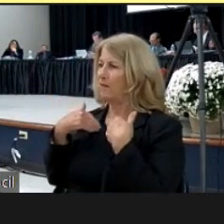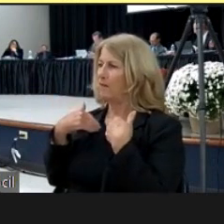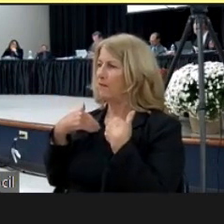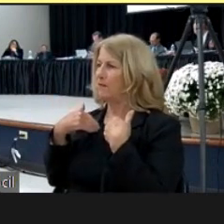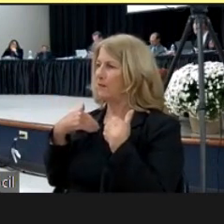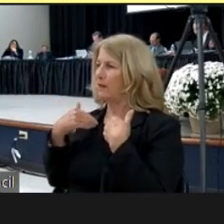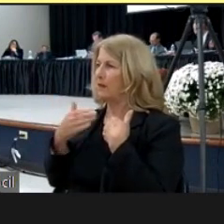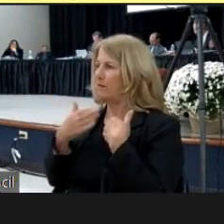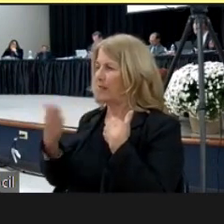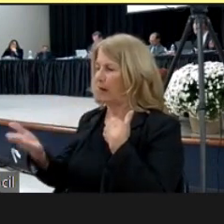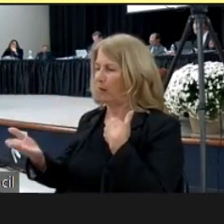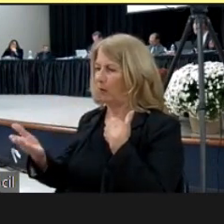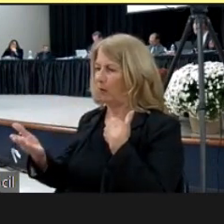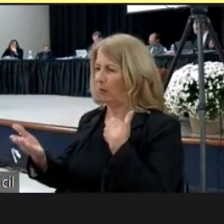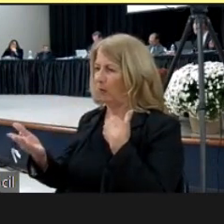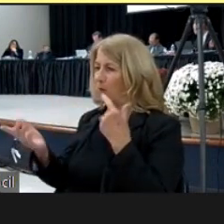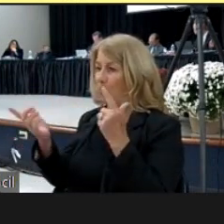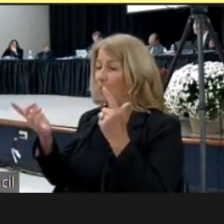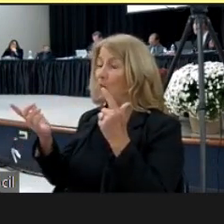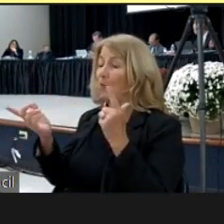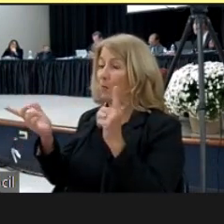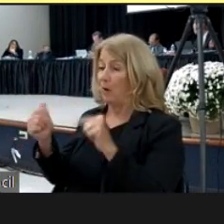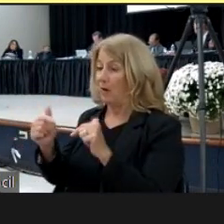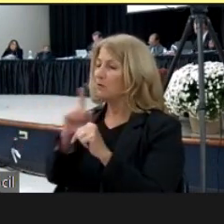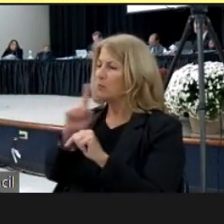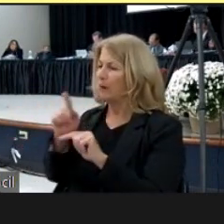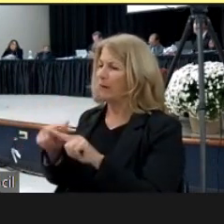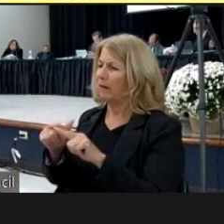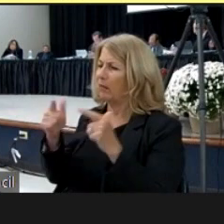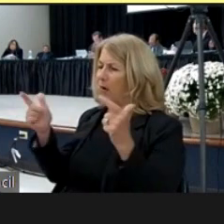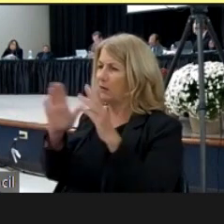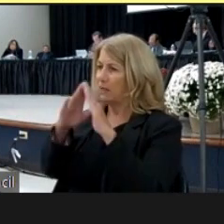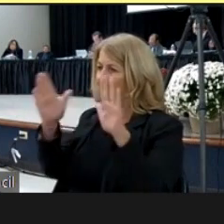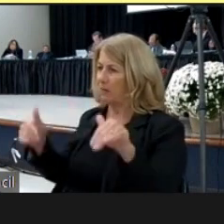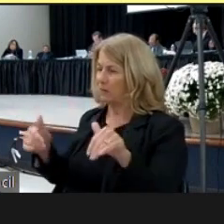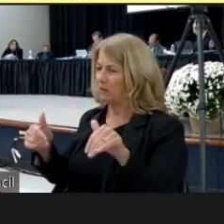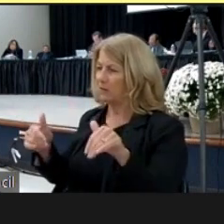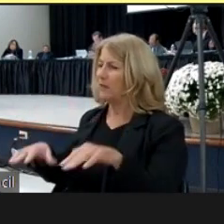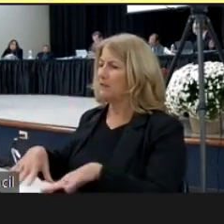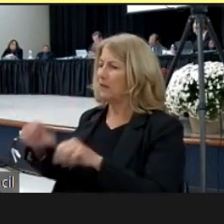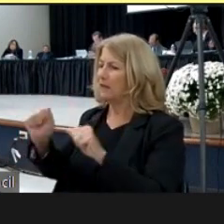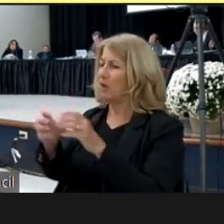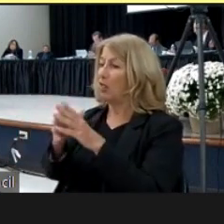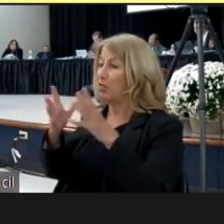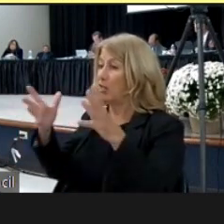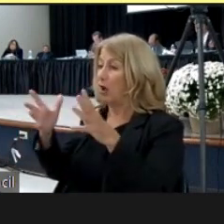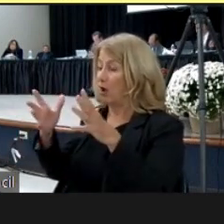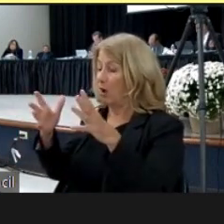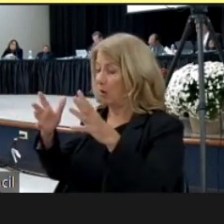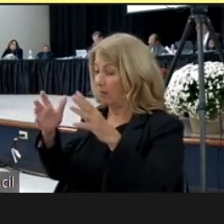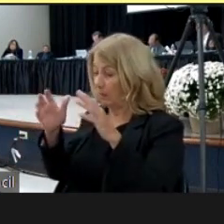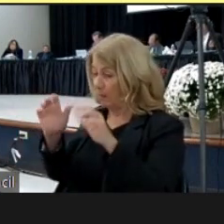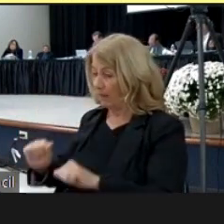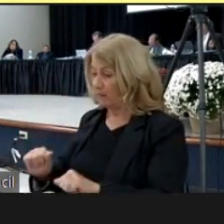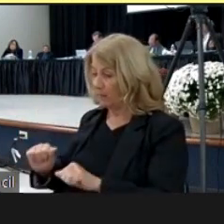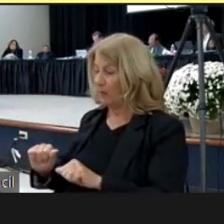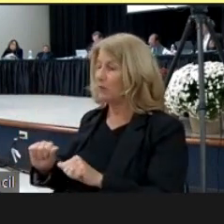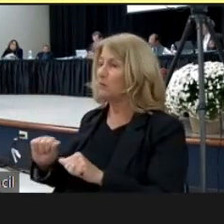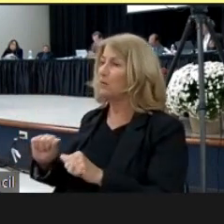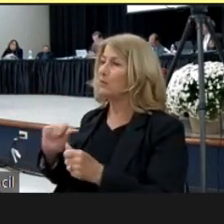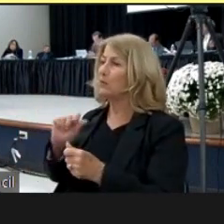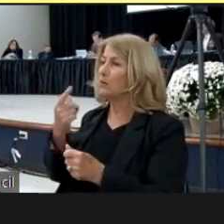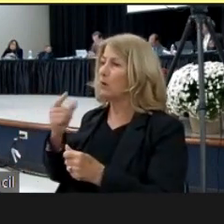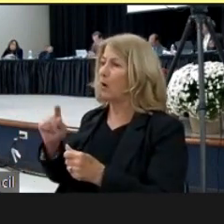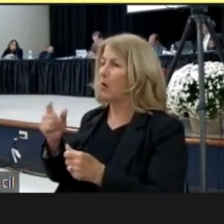When you get into really large houses, it takes a really large house and a lot of capacity to go from, a 3/4 inch